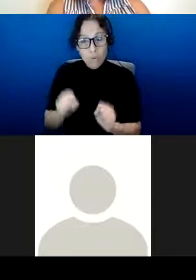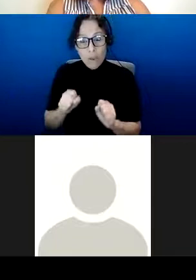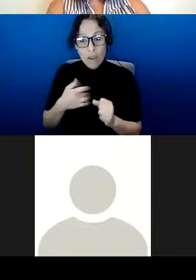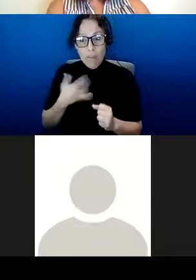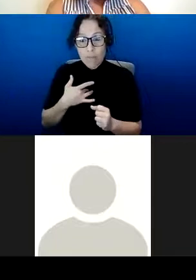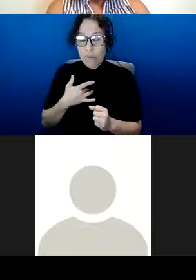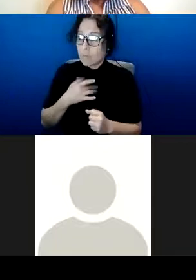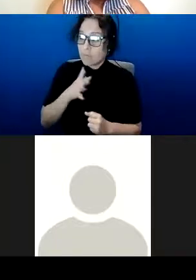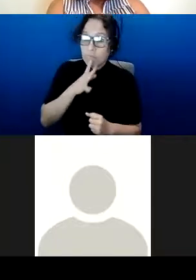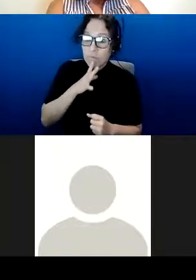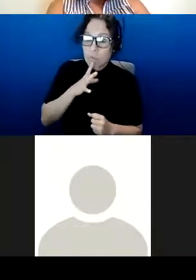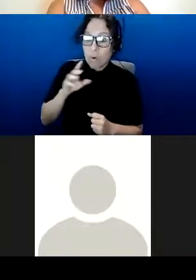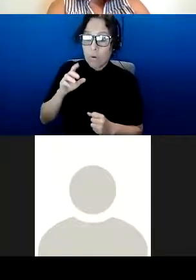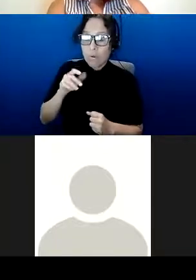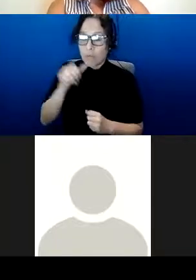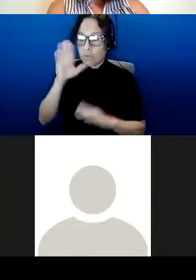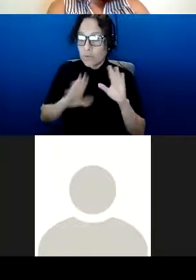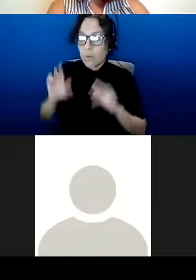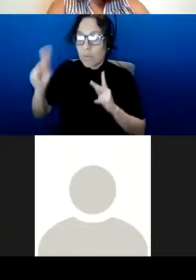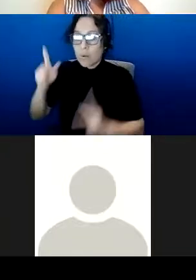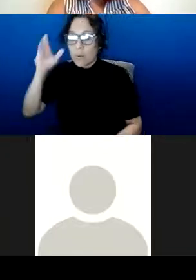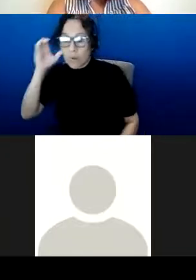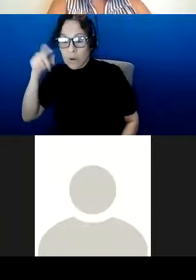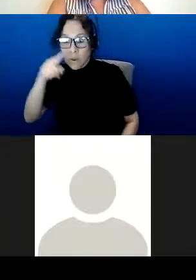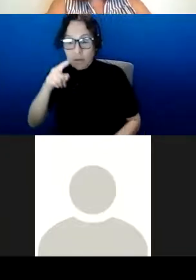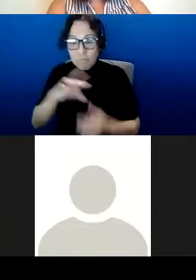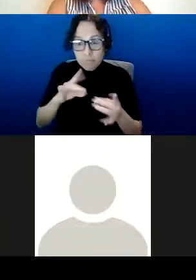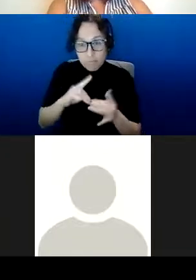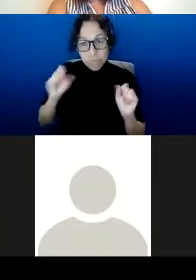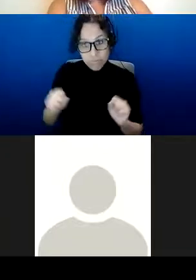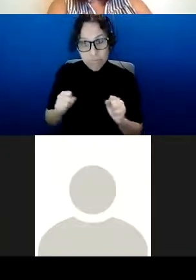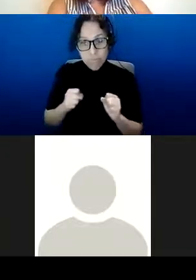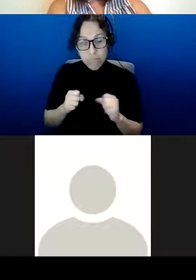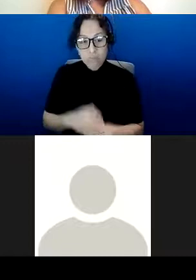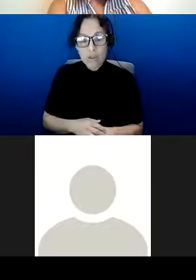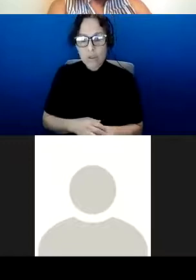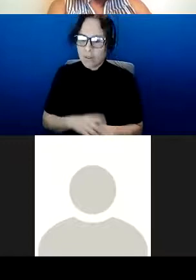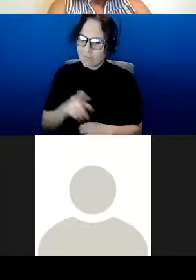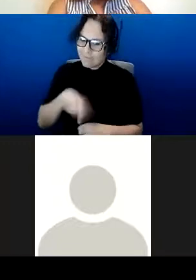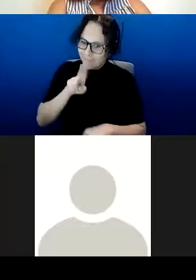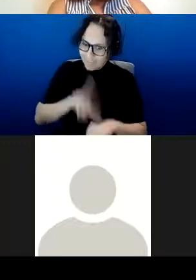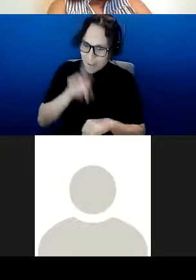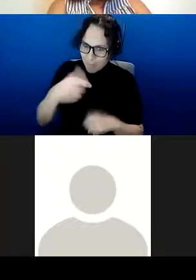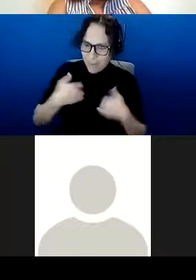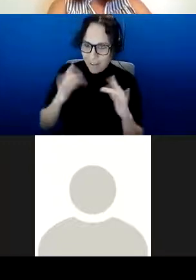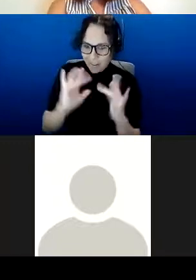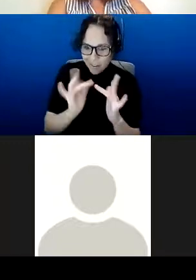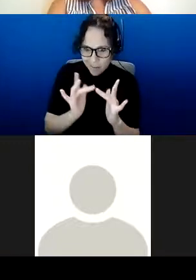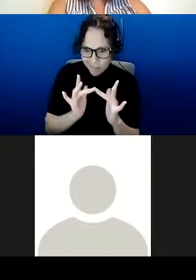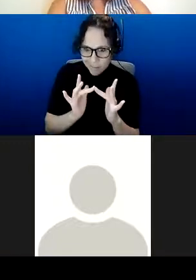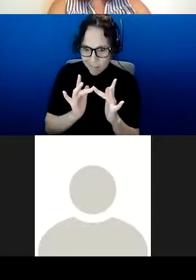speak freely and not worry about other people around you? Of course, we have to have internet and make sure it's well